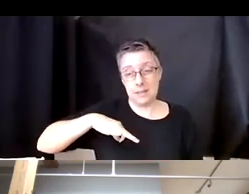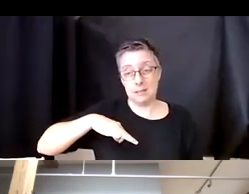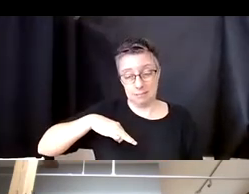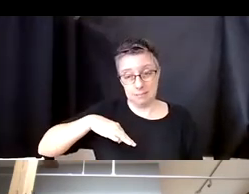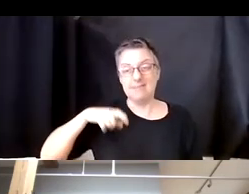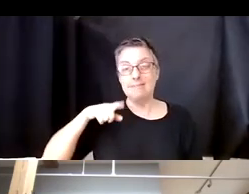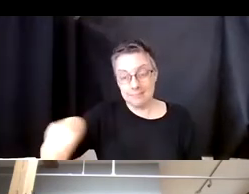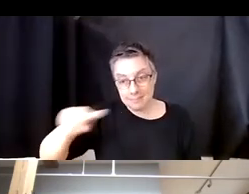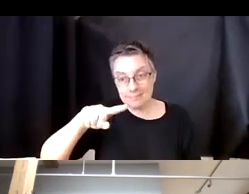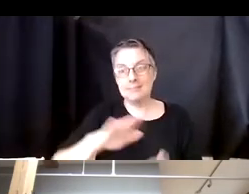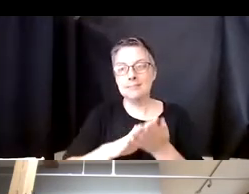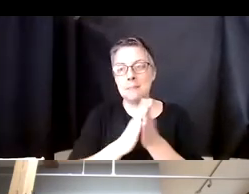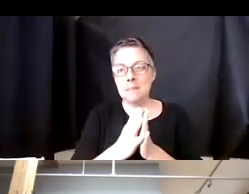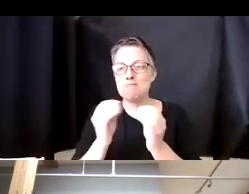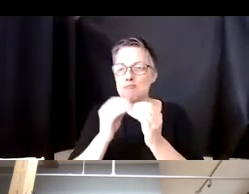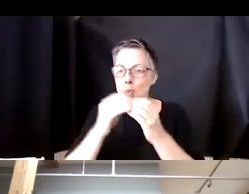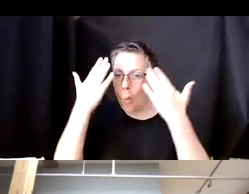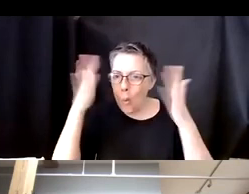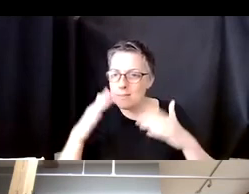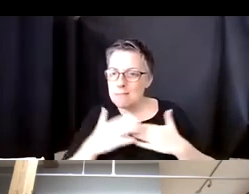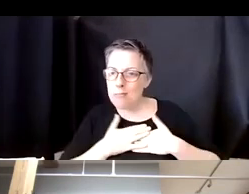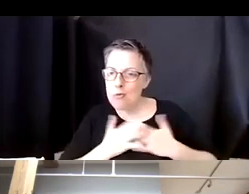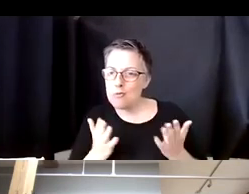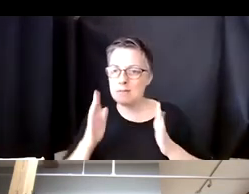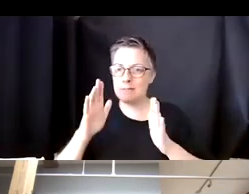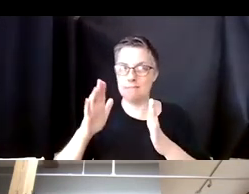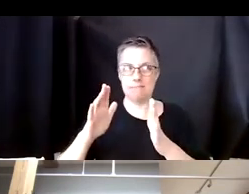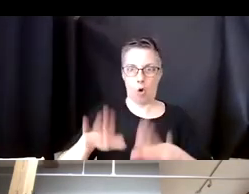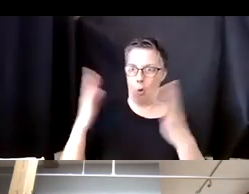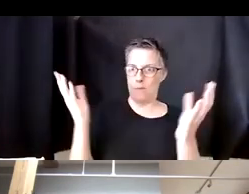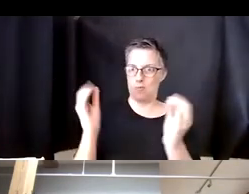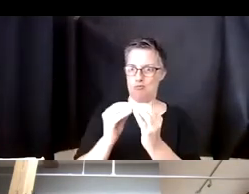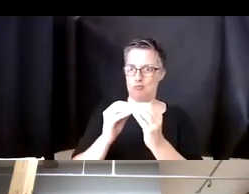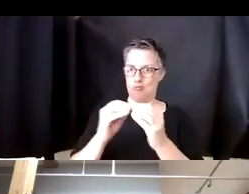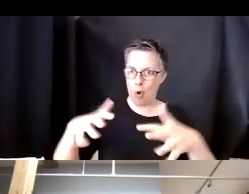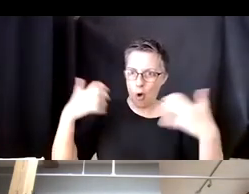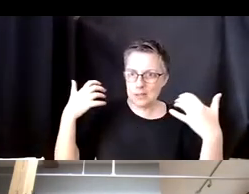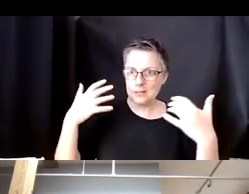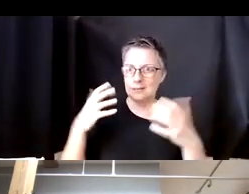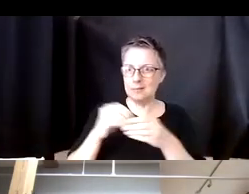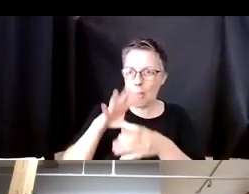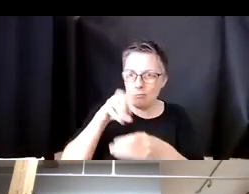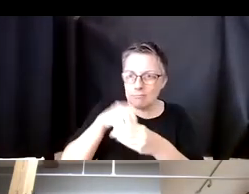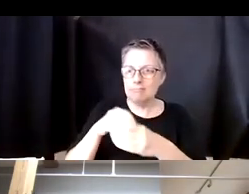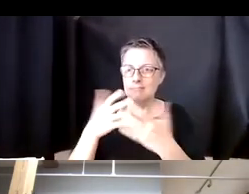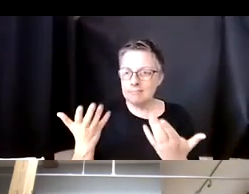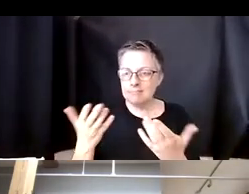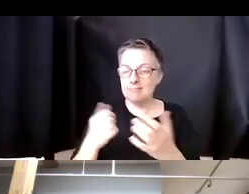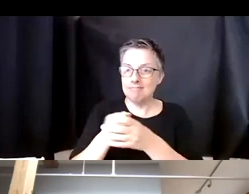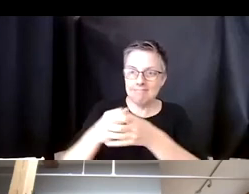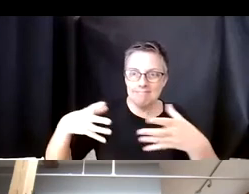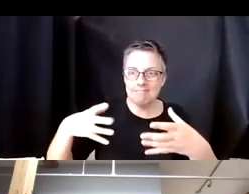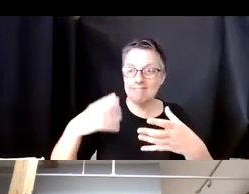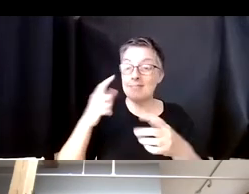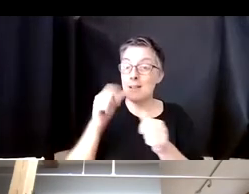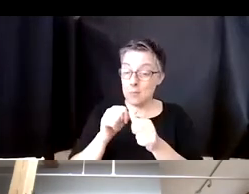become more open to a broader audience, the more accessible and inclusive they become. And you may also remember